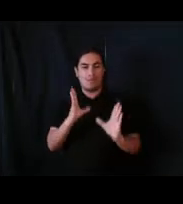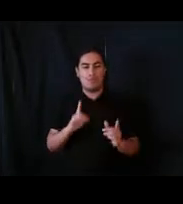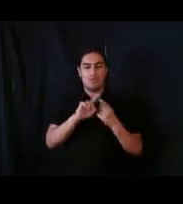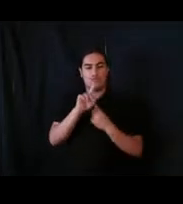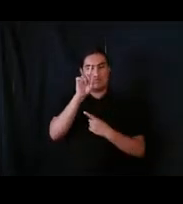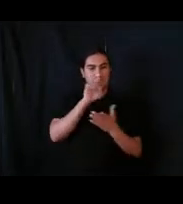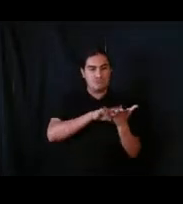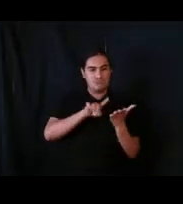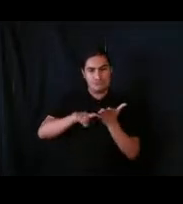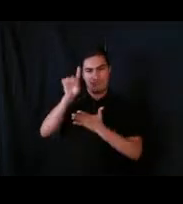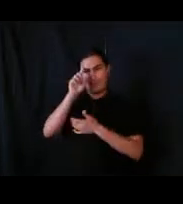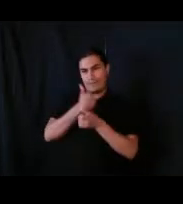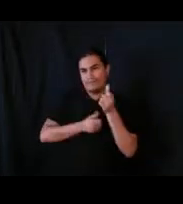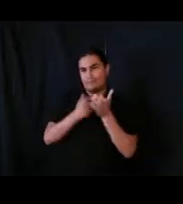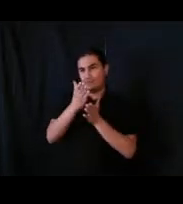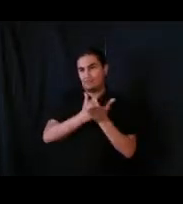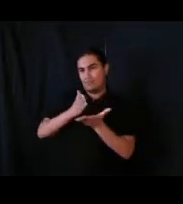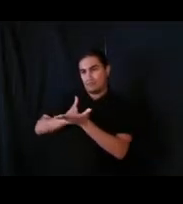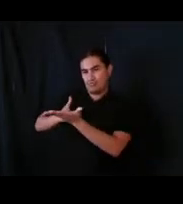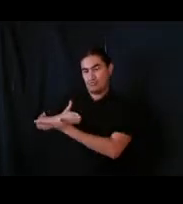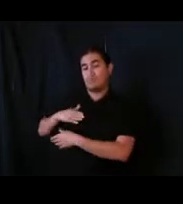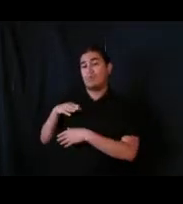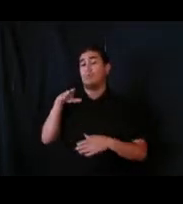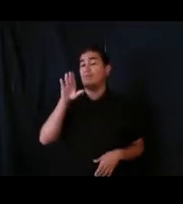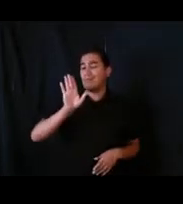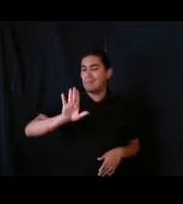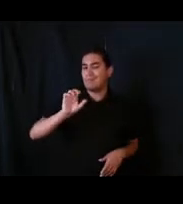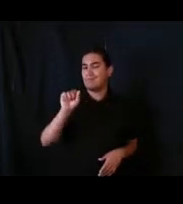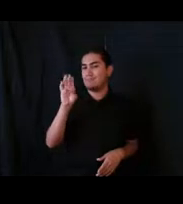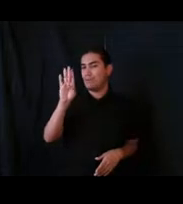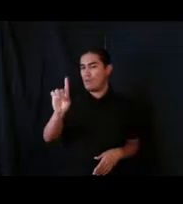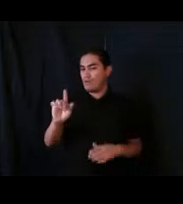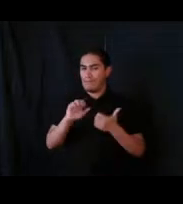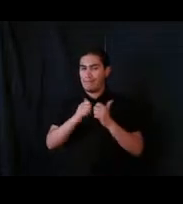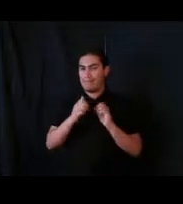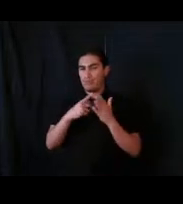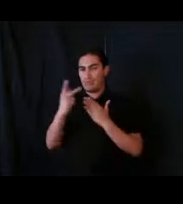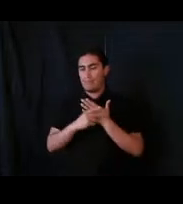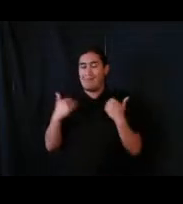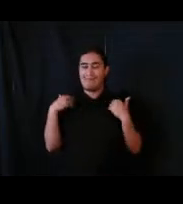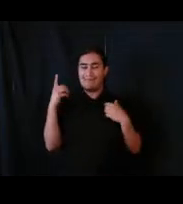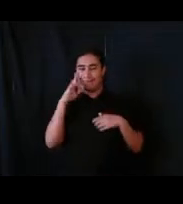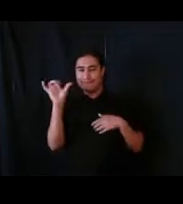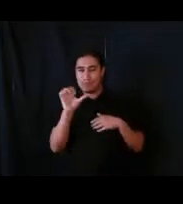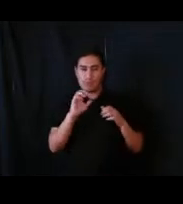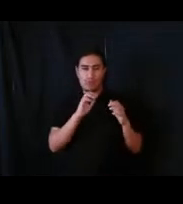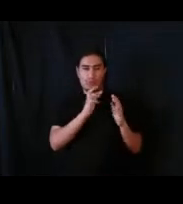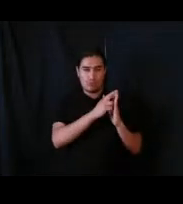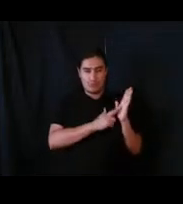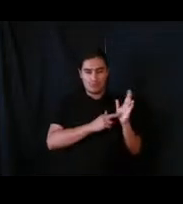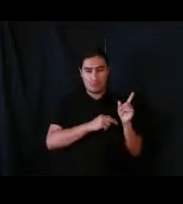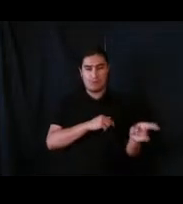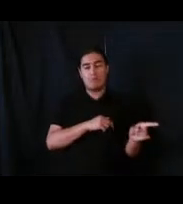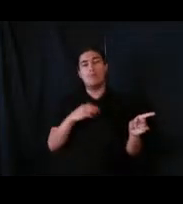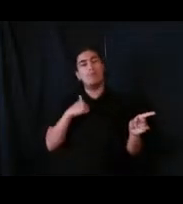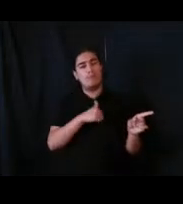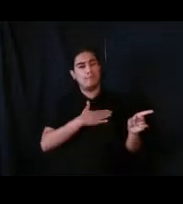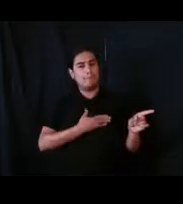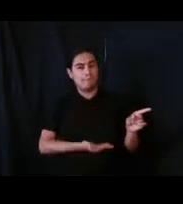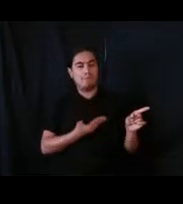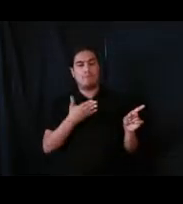section um while the sb1 competitive programs have maybe similar criteria we will admit that uh some of the